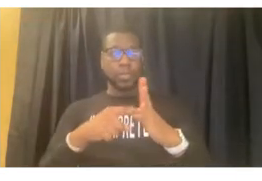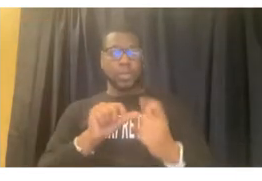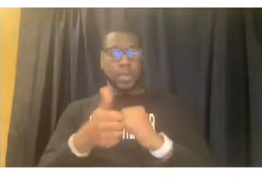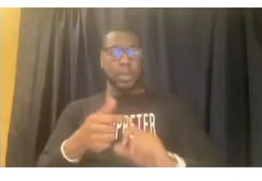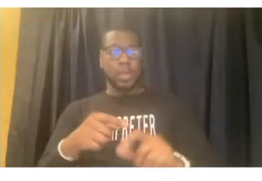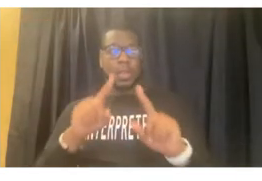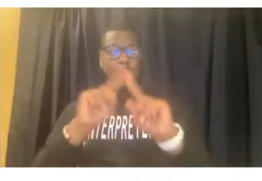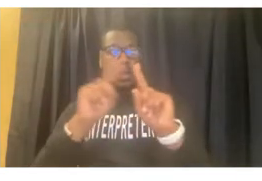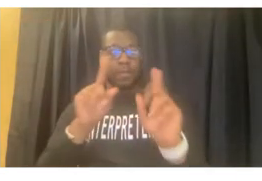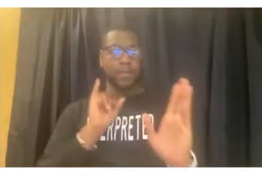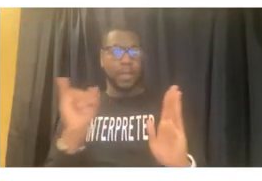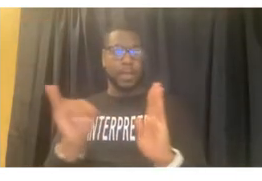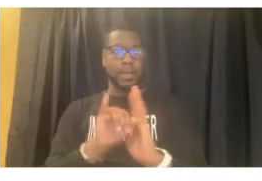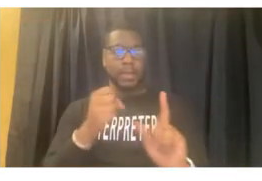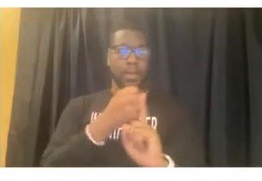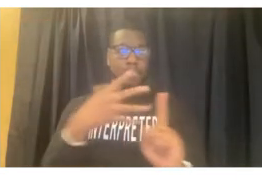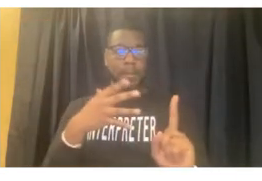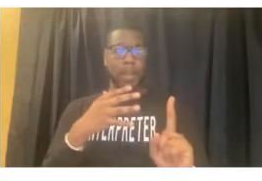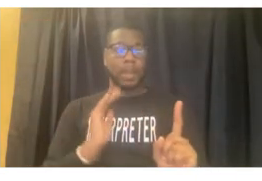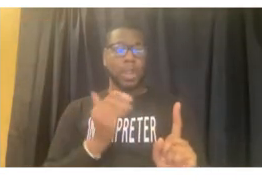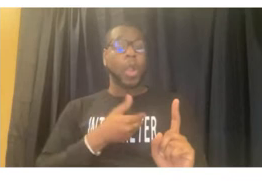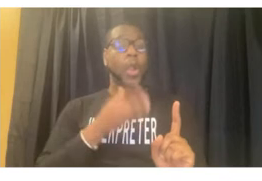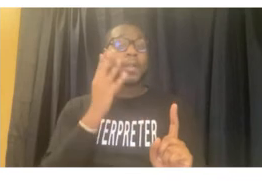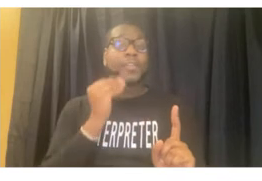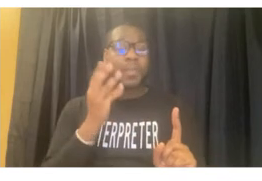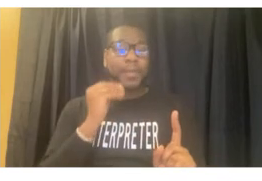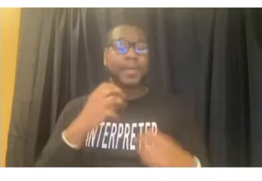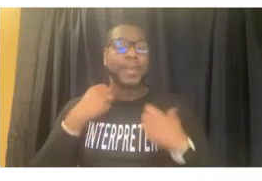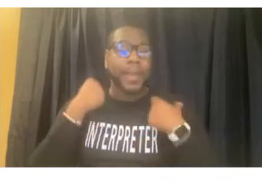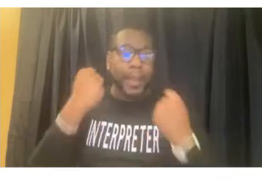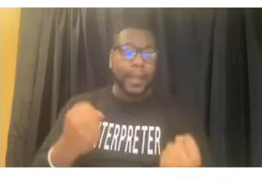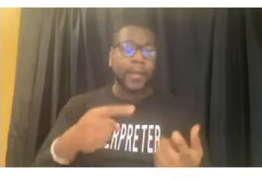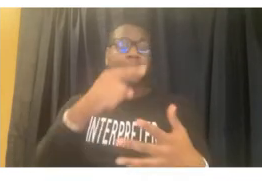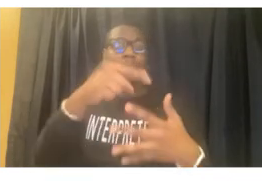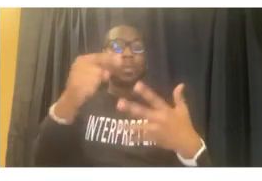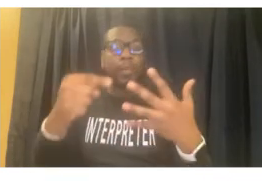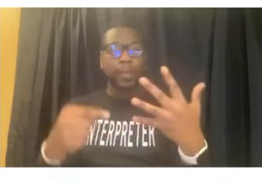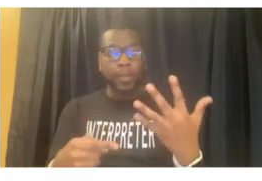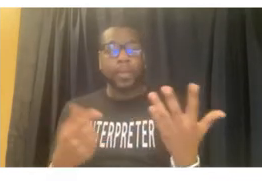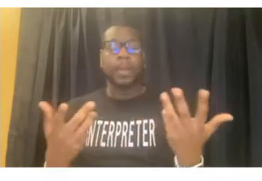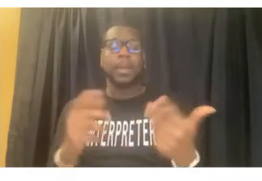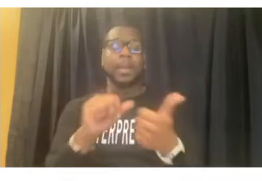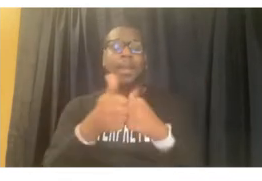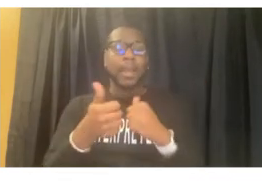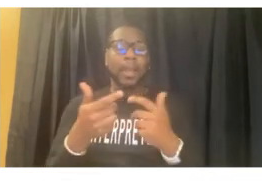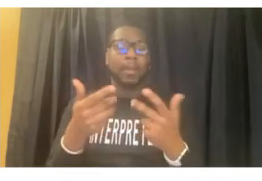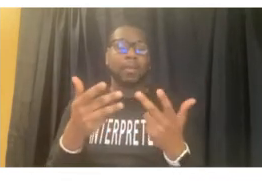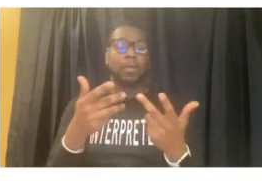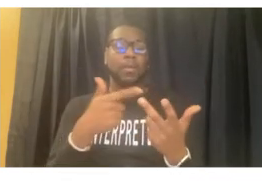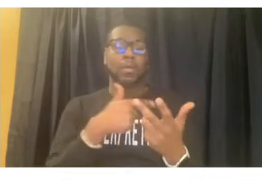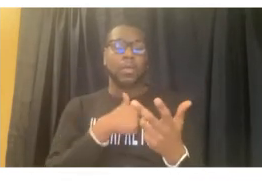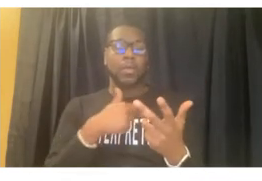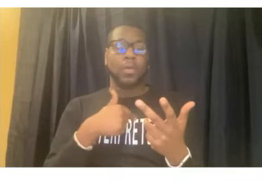of our identities impact us and impact our health outcomes, impact the way that we go out into the